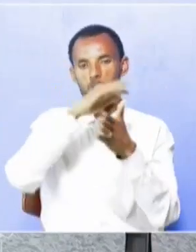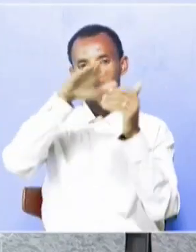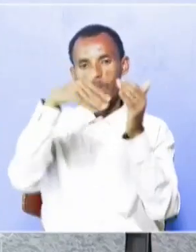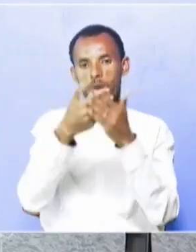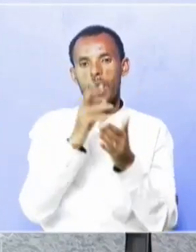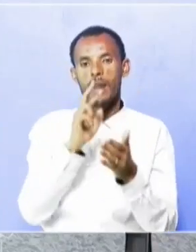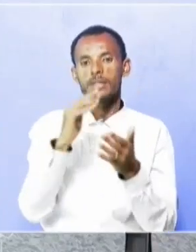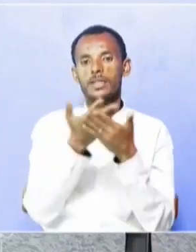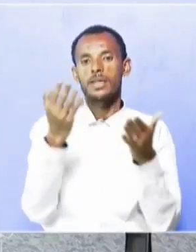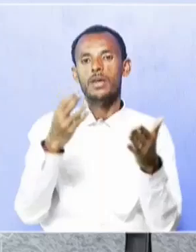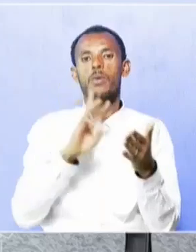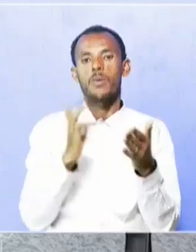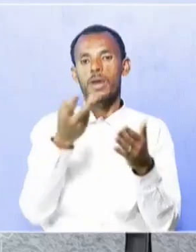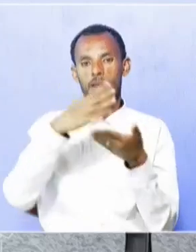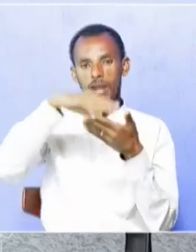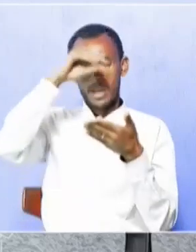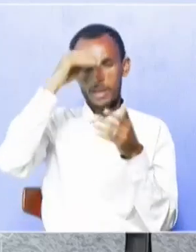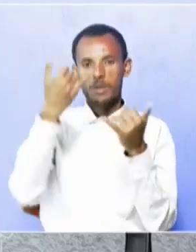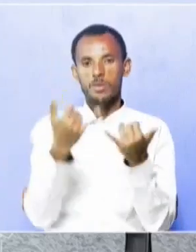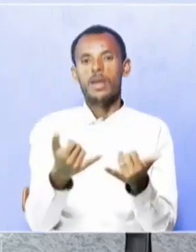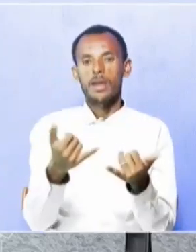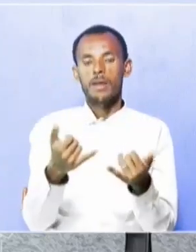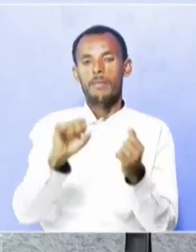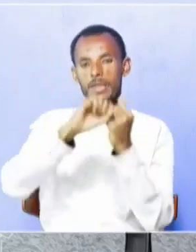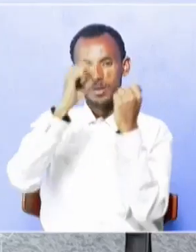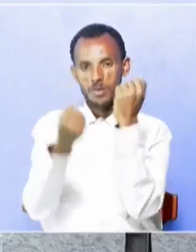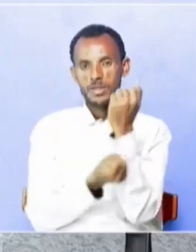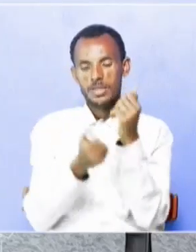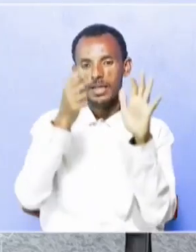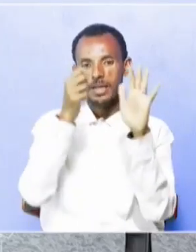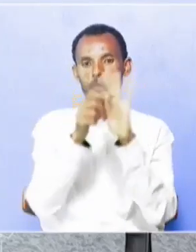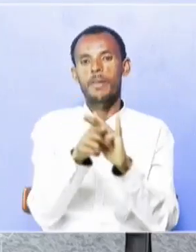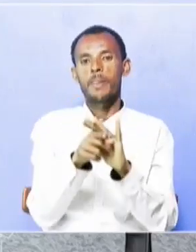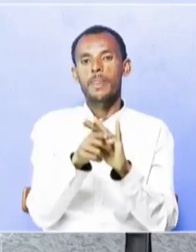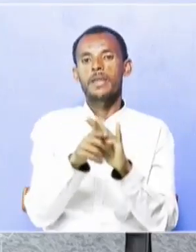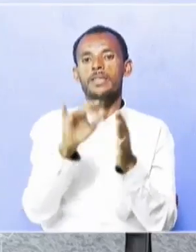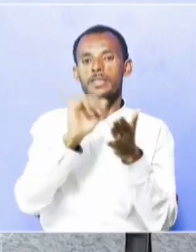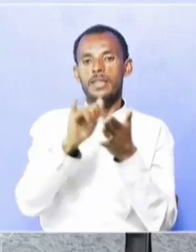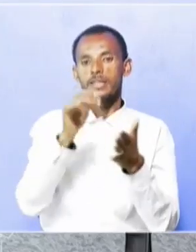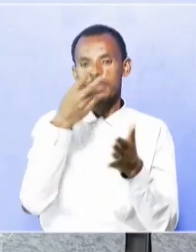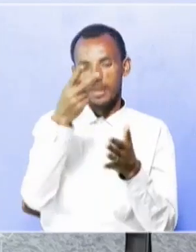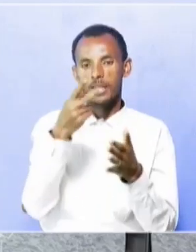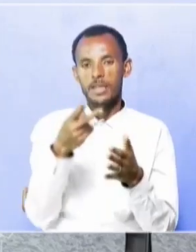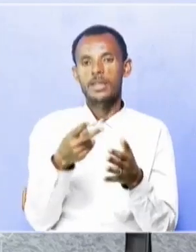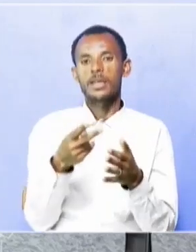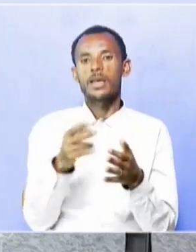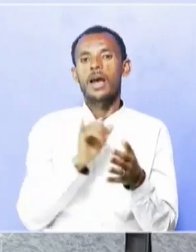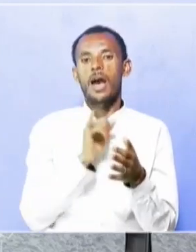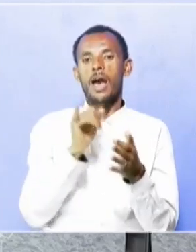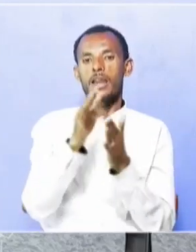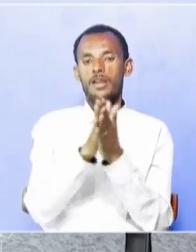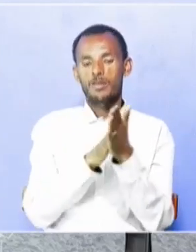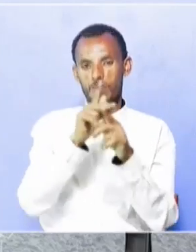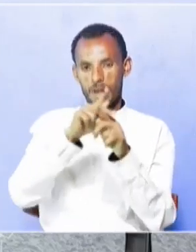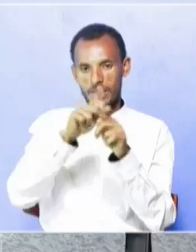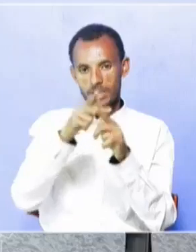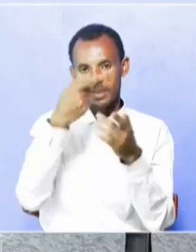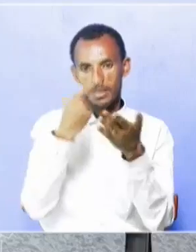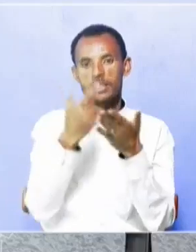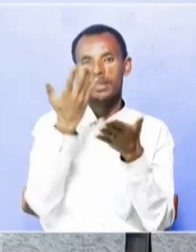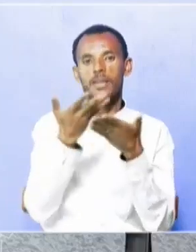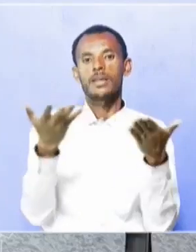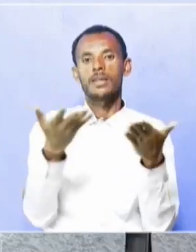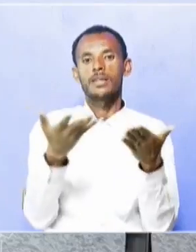are the things that we have seen for today. So based on the examples that we have seen so far, I need you to practice this